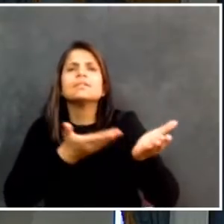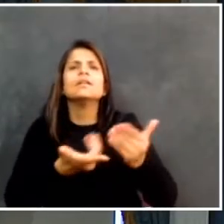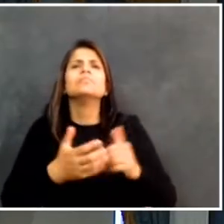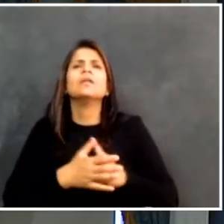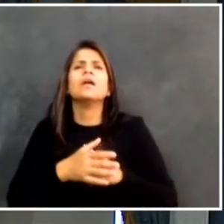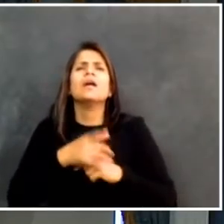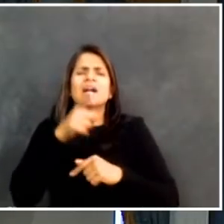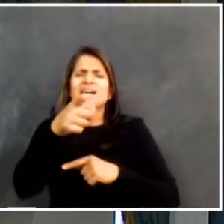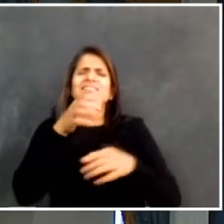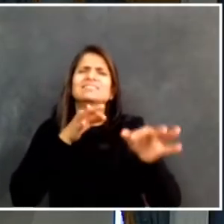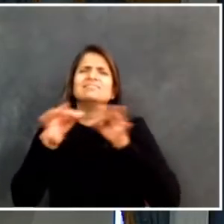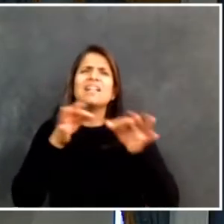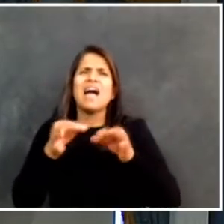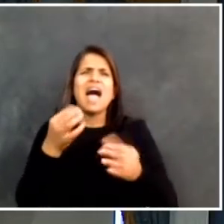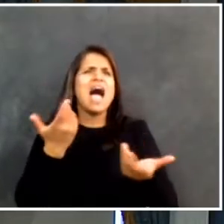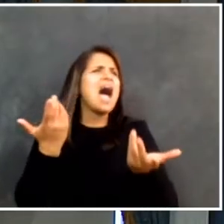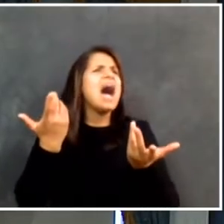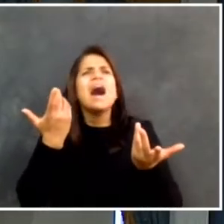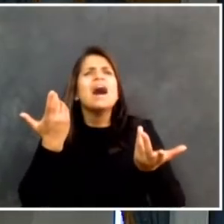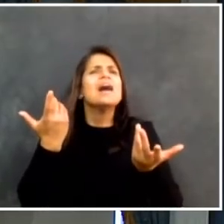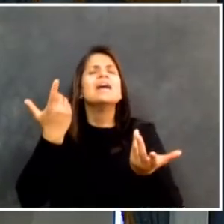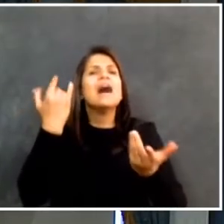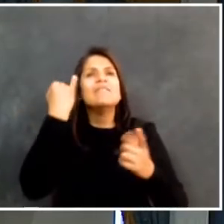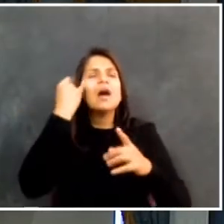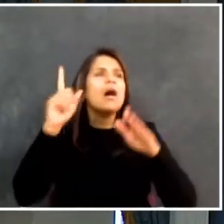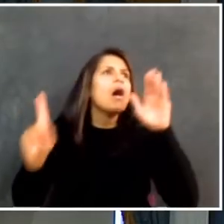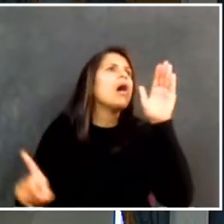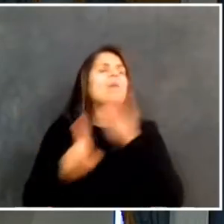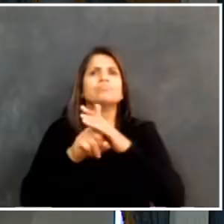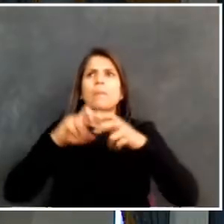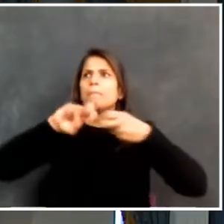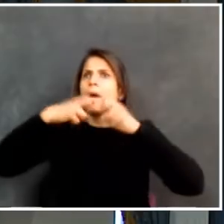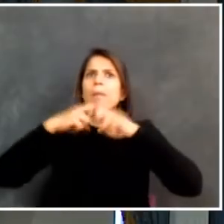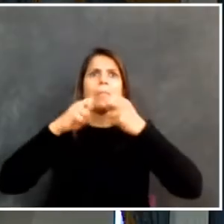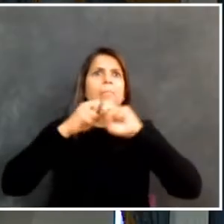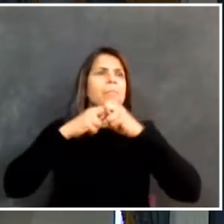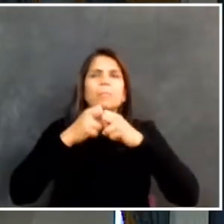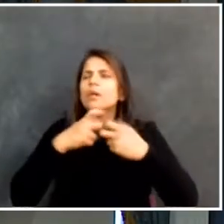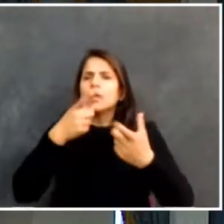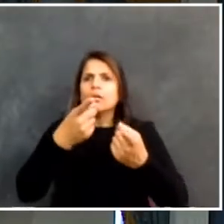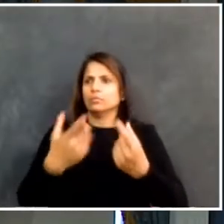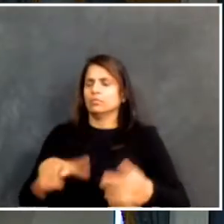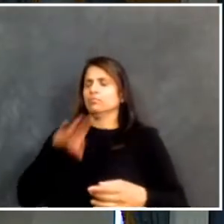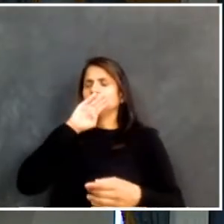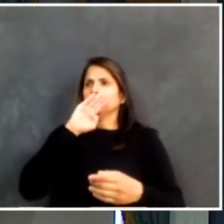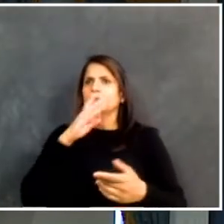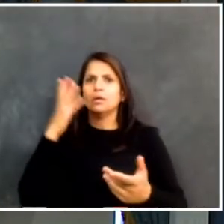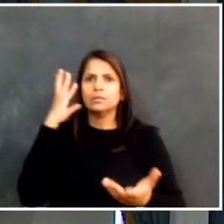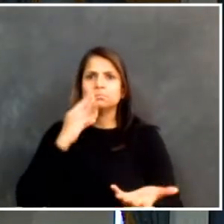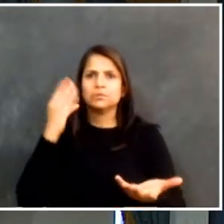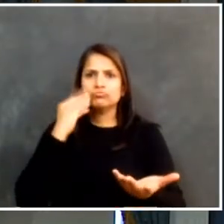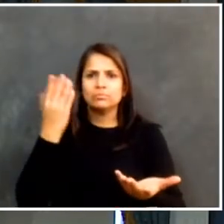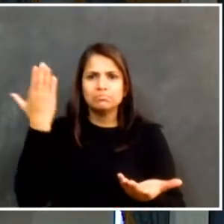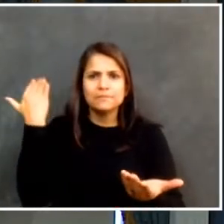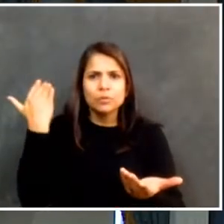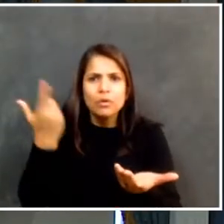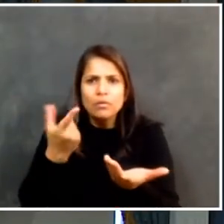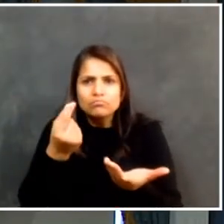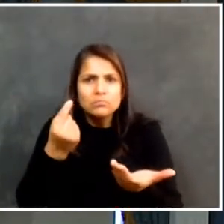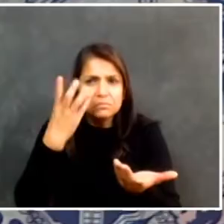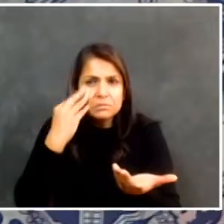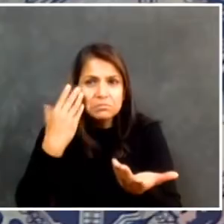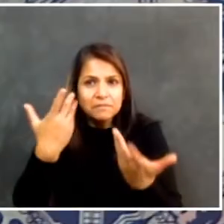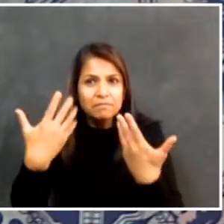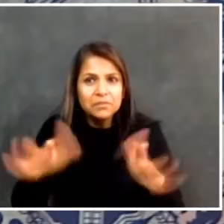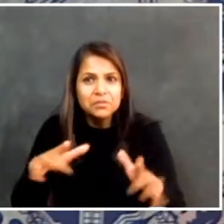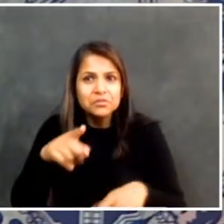provide? And then what should people do, particularly seniors, if they don't feel like they're getting what they need? Very good question. I'll start